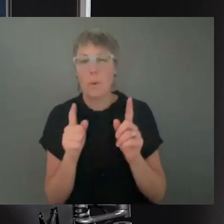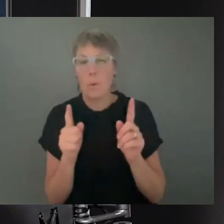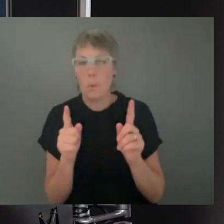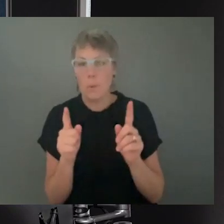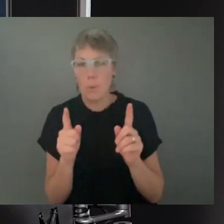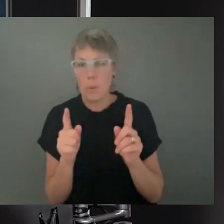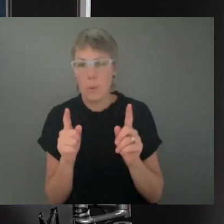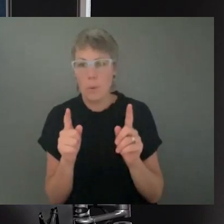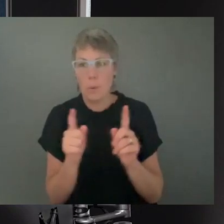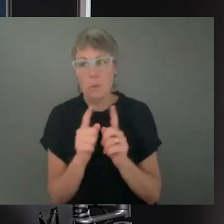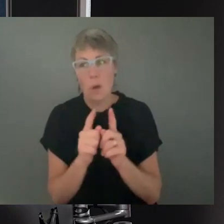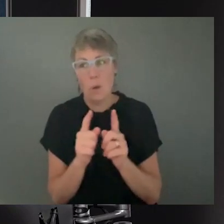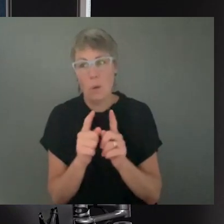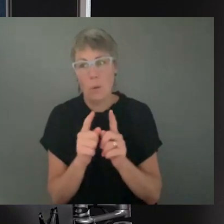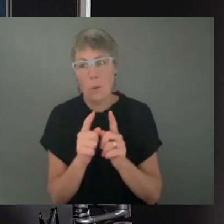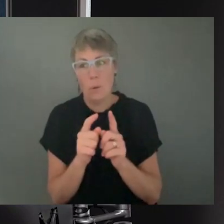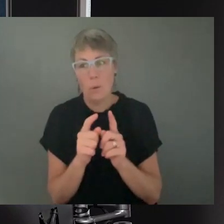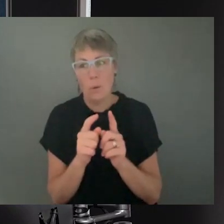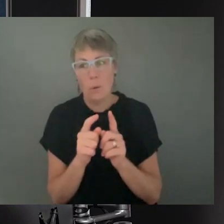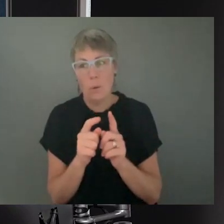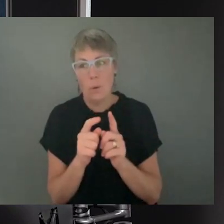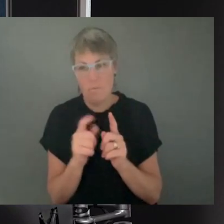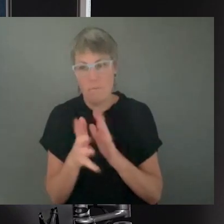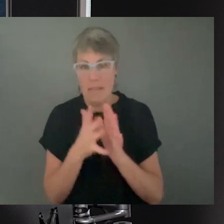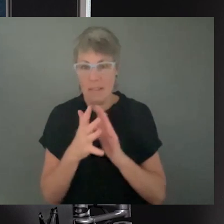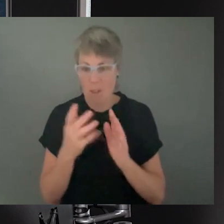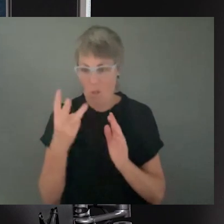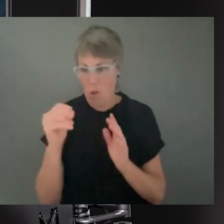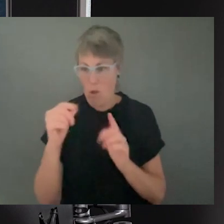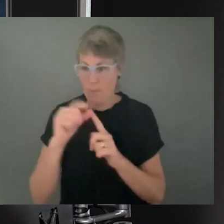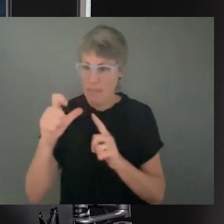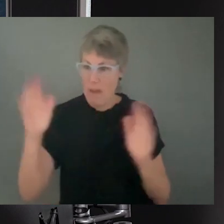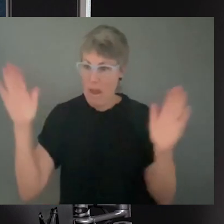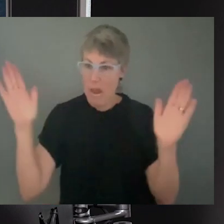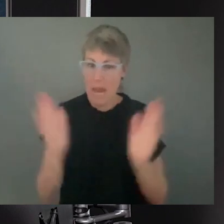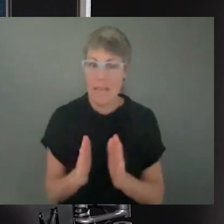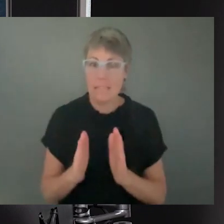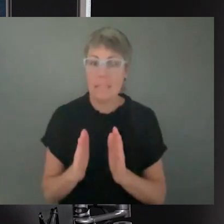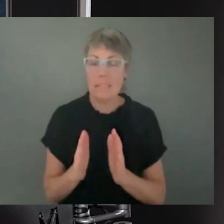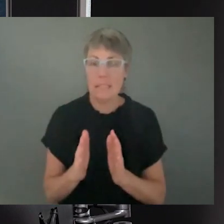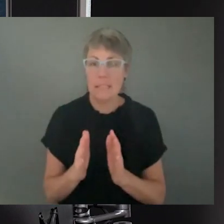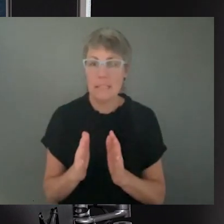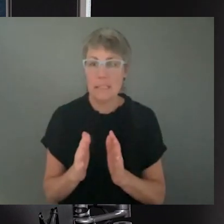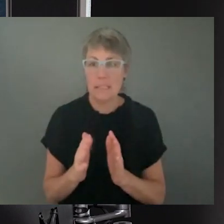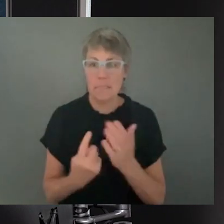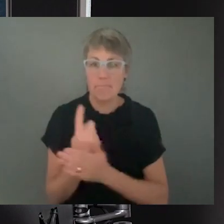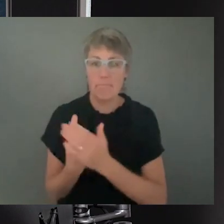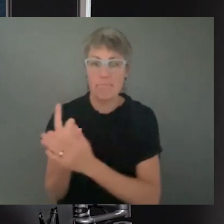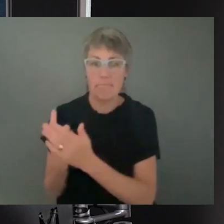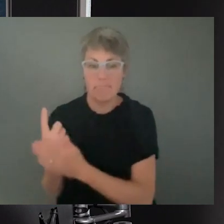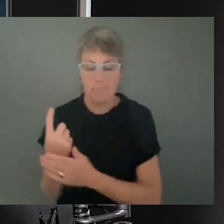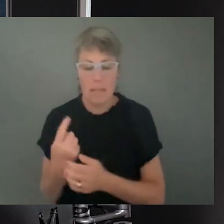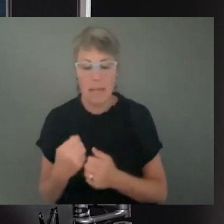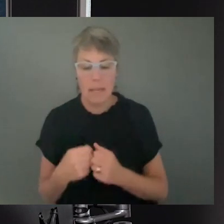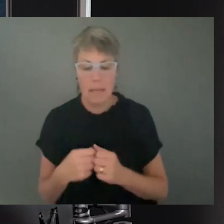30%, because of the fact that you're making conscious decisions around creating not only a physically safe